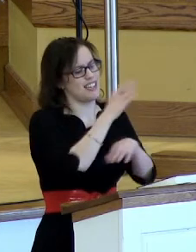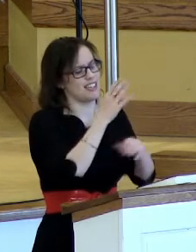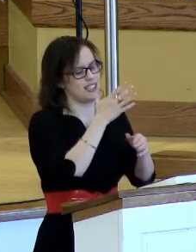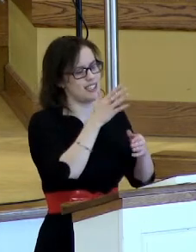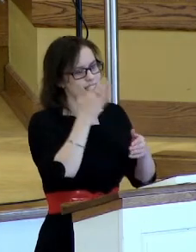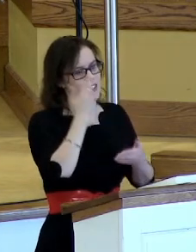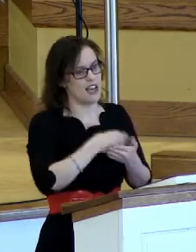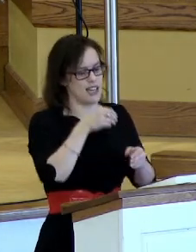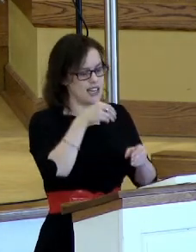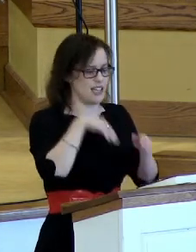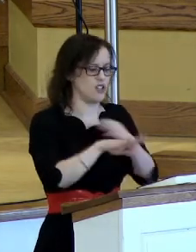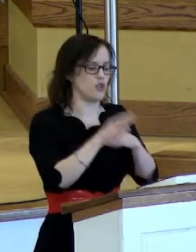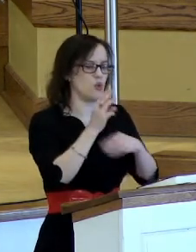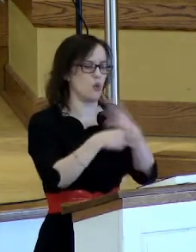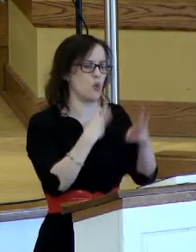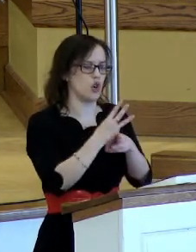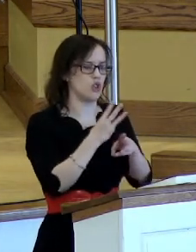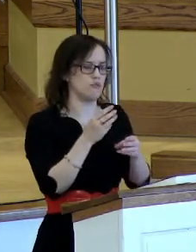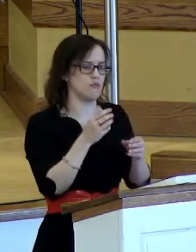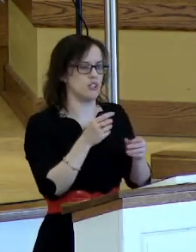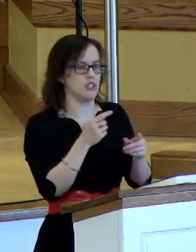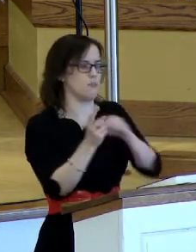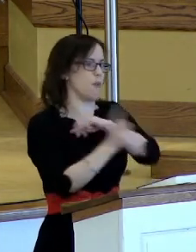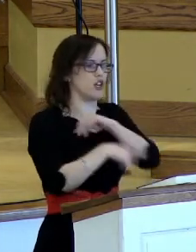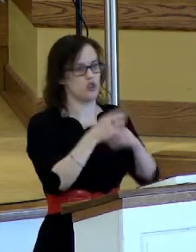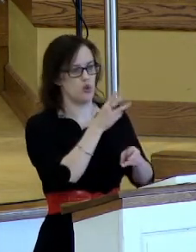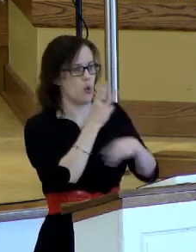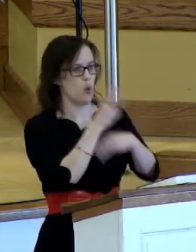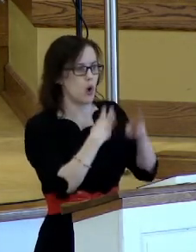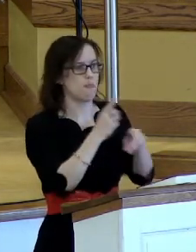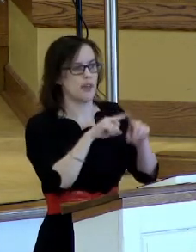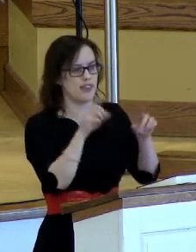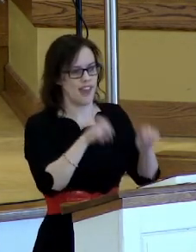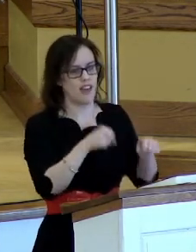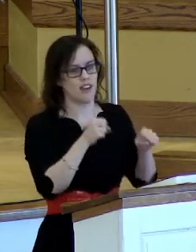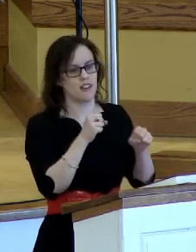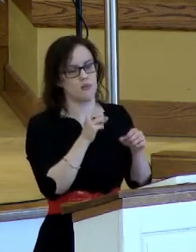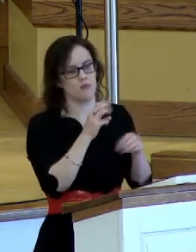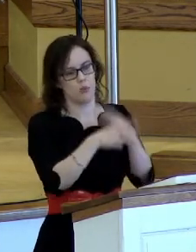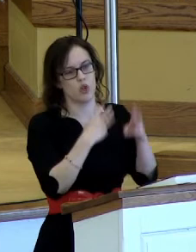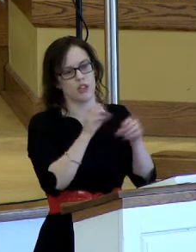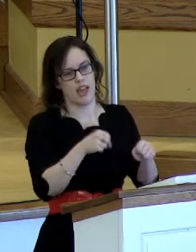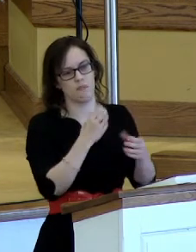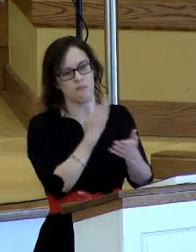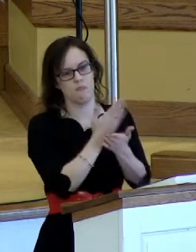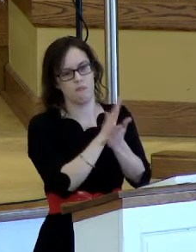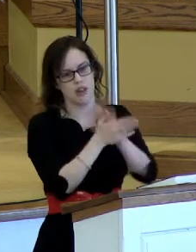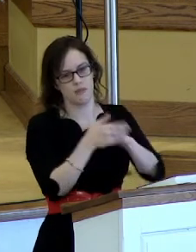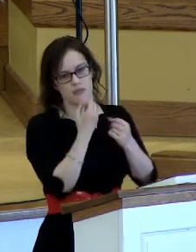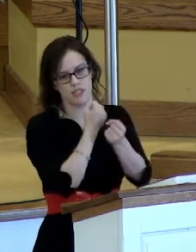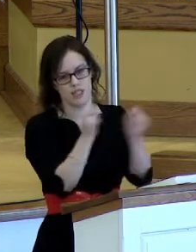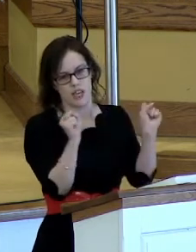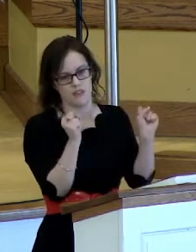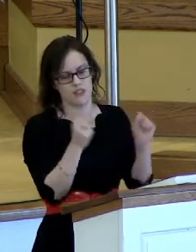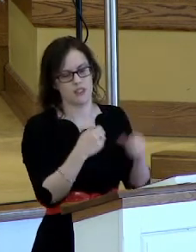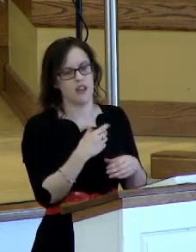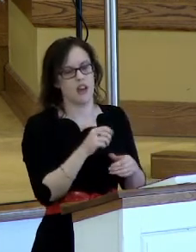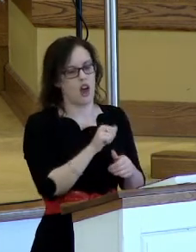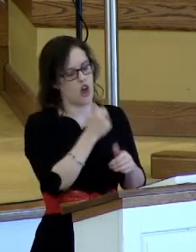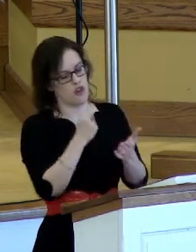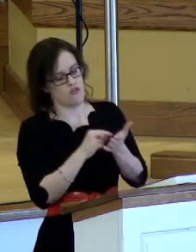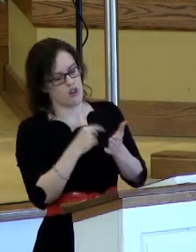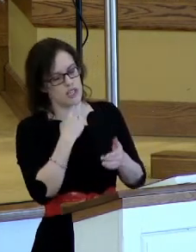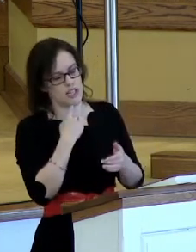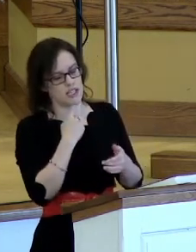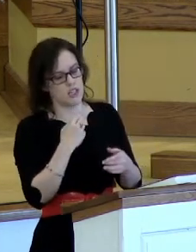through him might be saved. And then, John 13:34, a new commandment I give unto you,